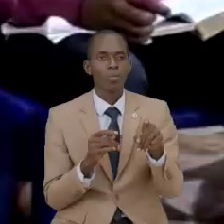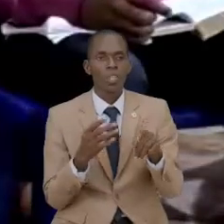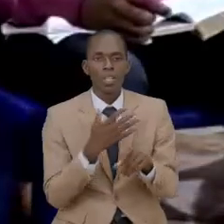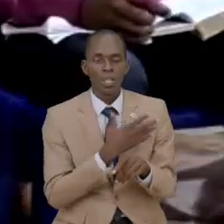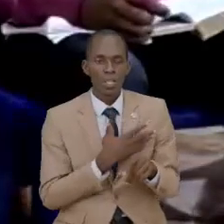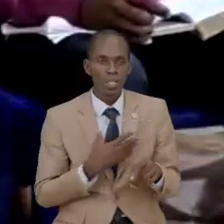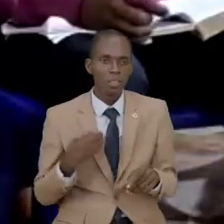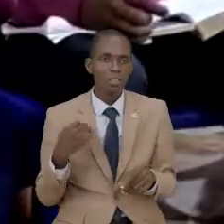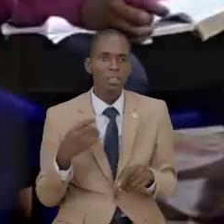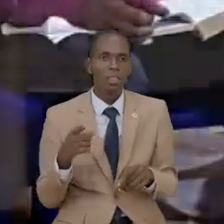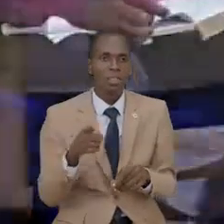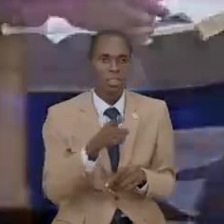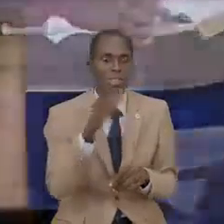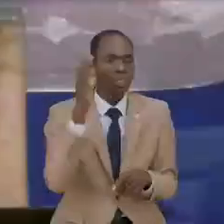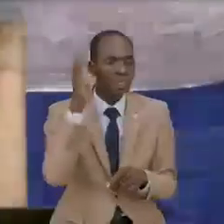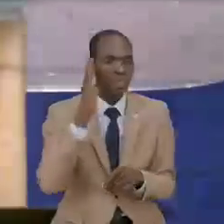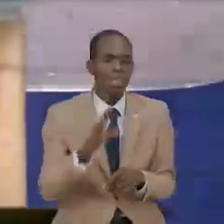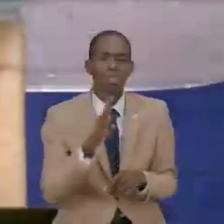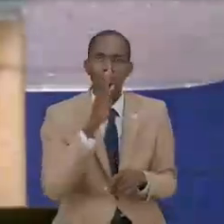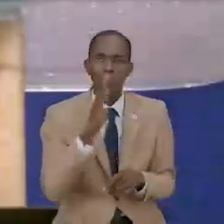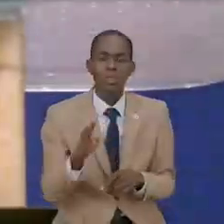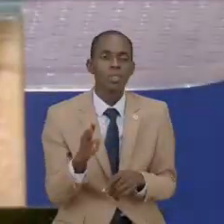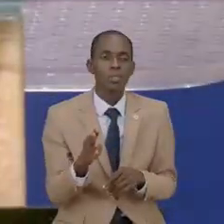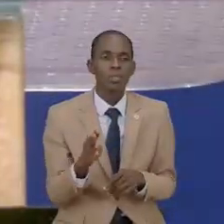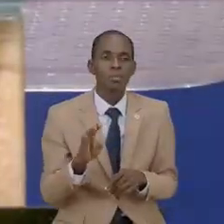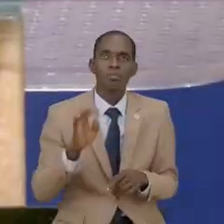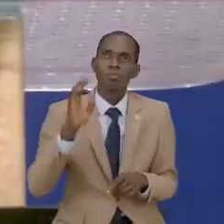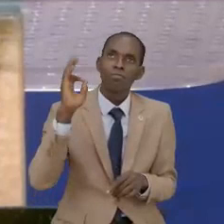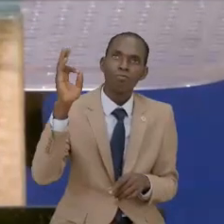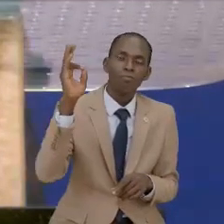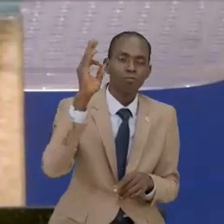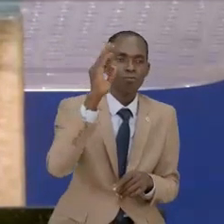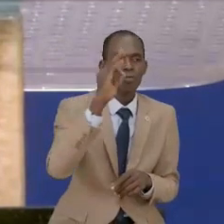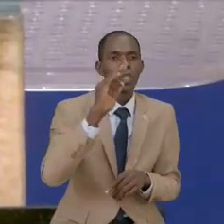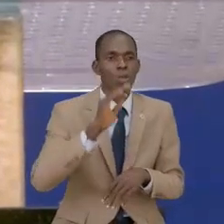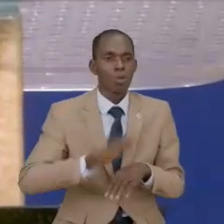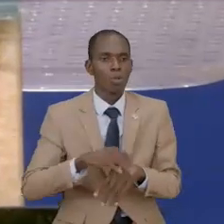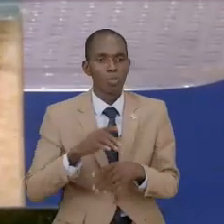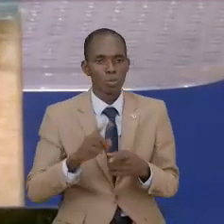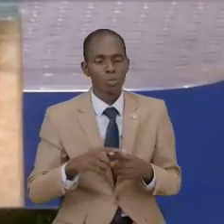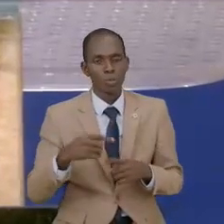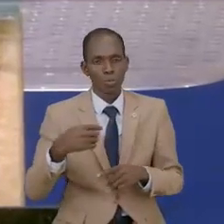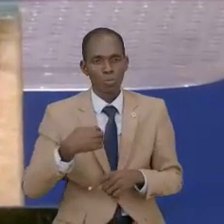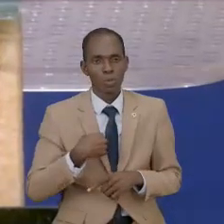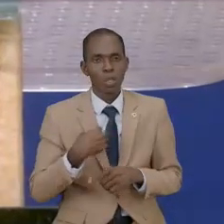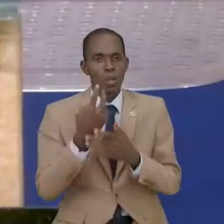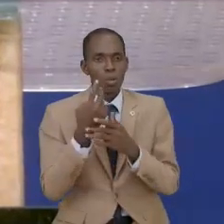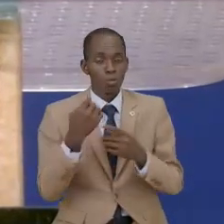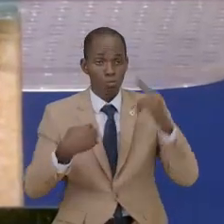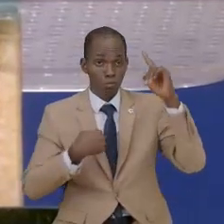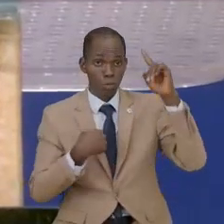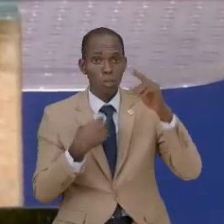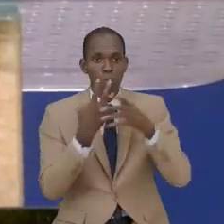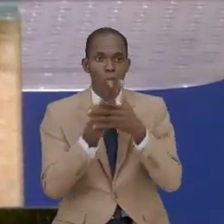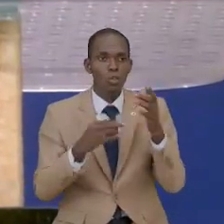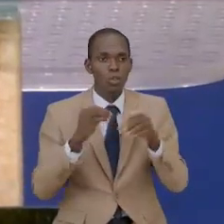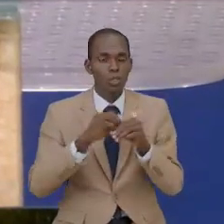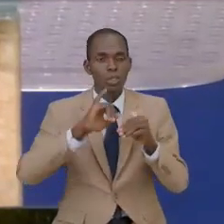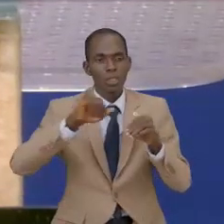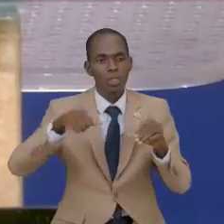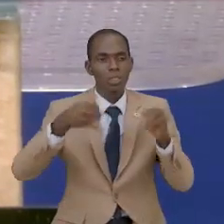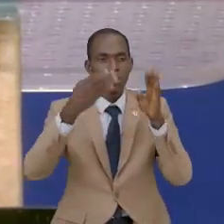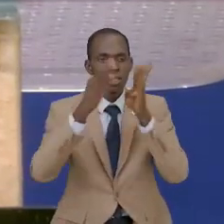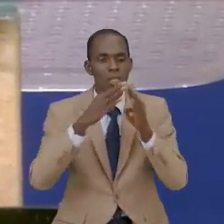and ye shall be witnesses unto me, both in Jerusalem and in all